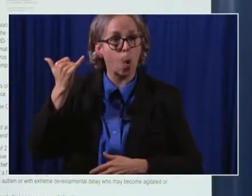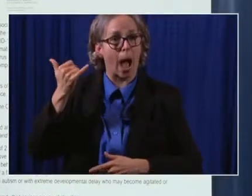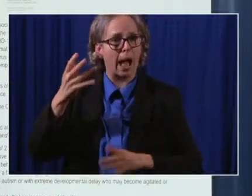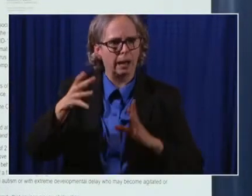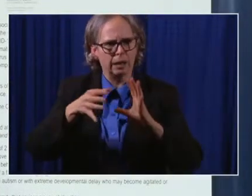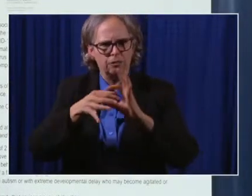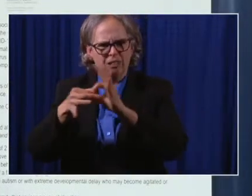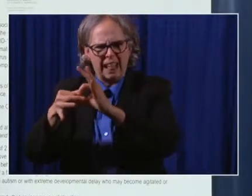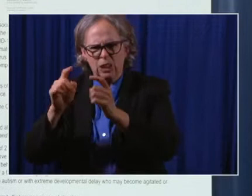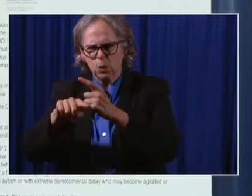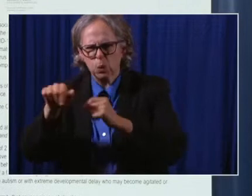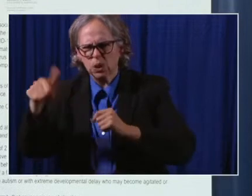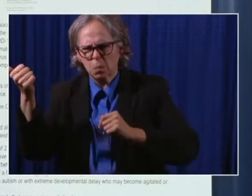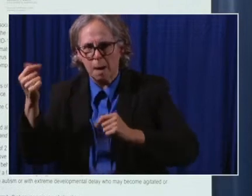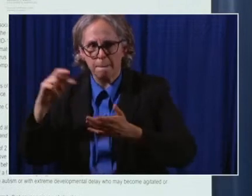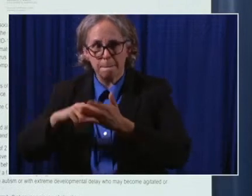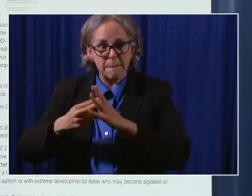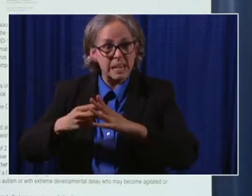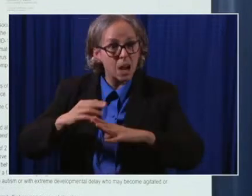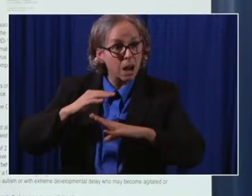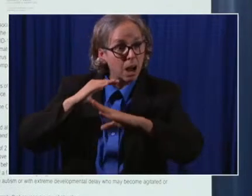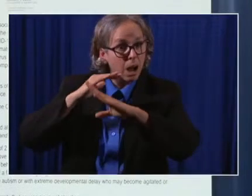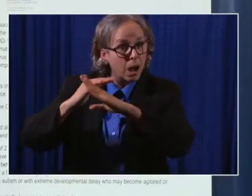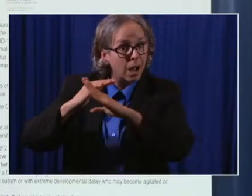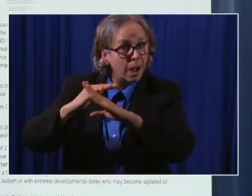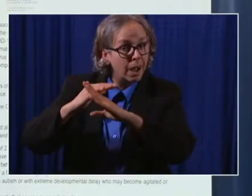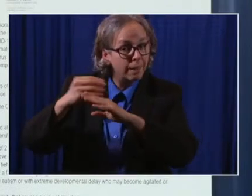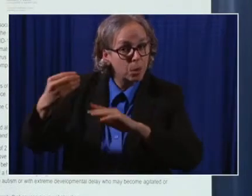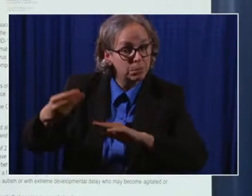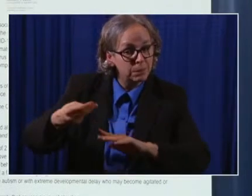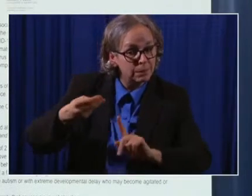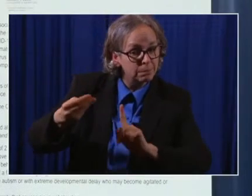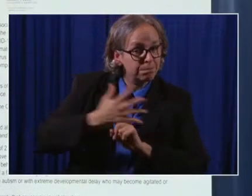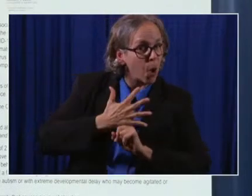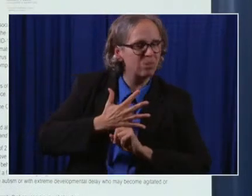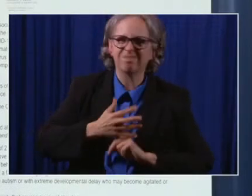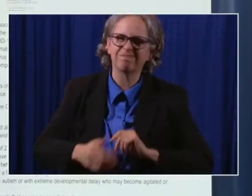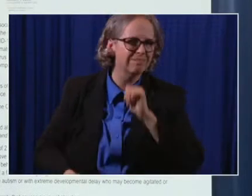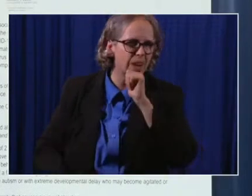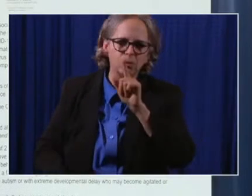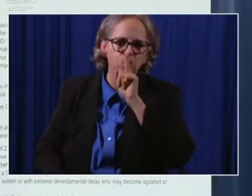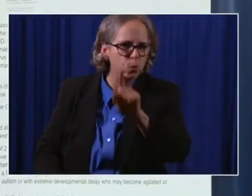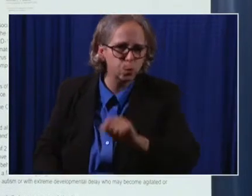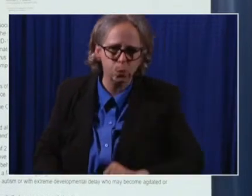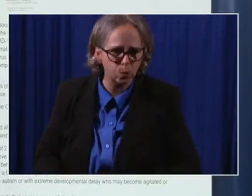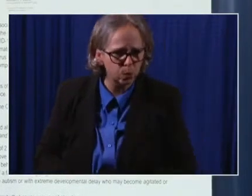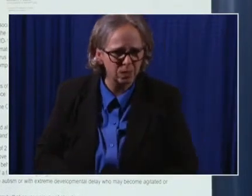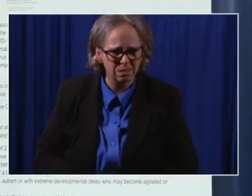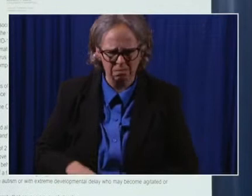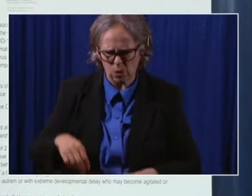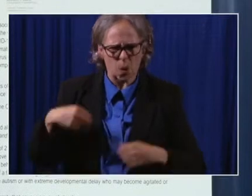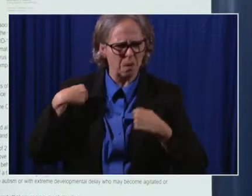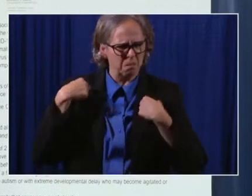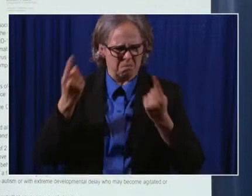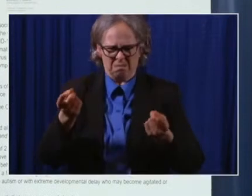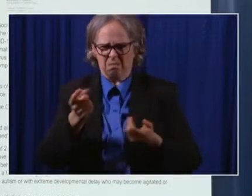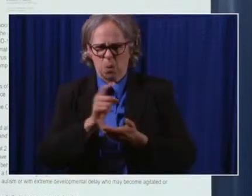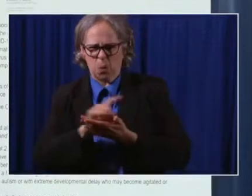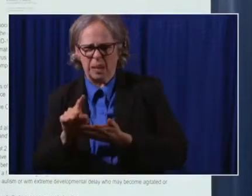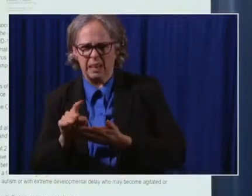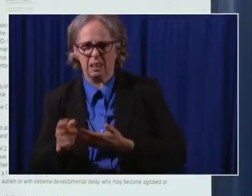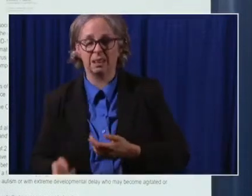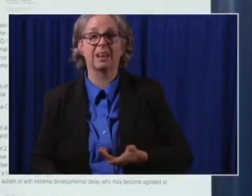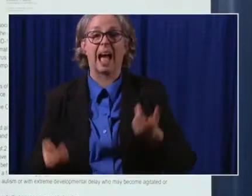them. Let me tell you about three situations that we learned about this week. In one instance, a son lived with his father who